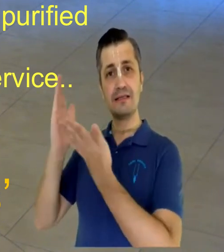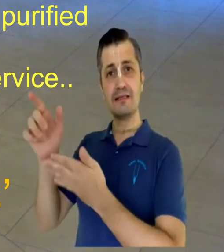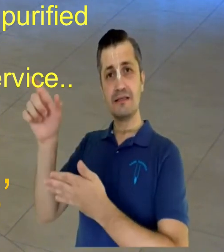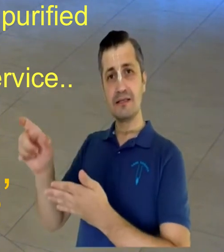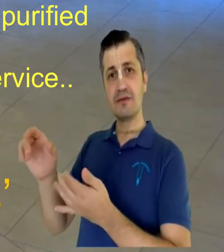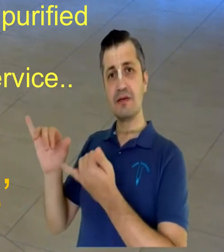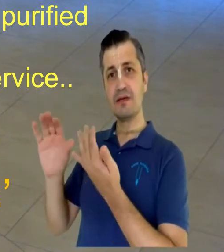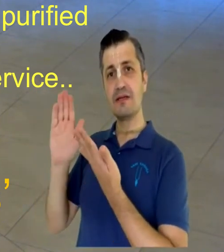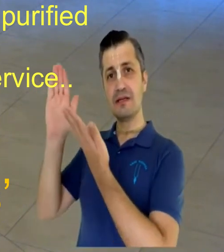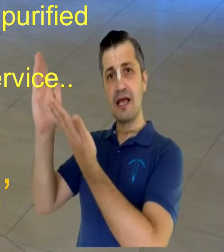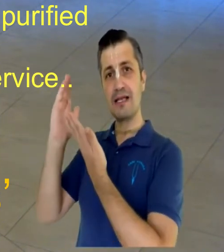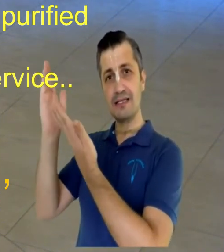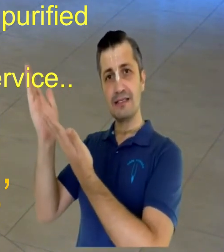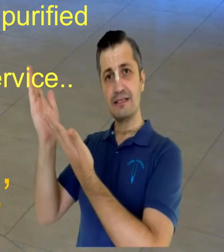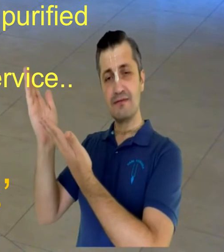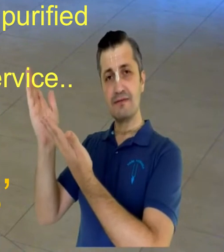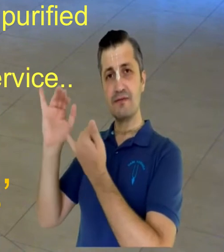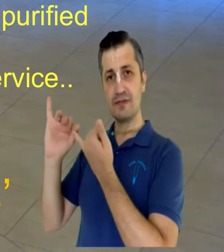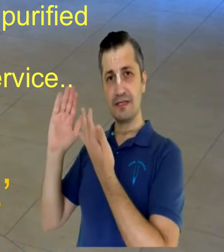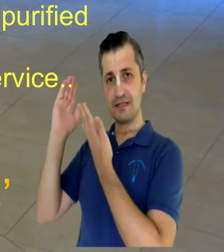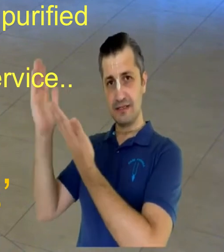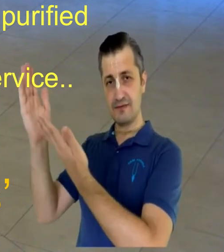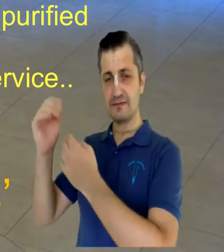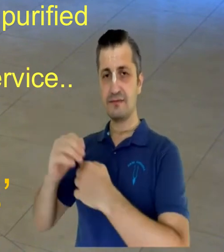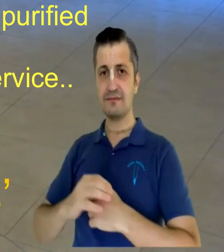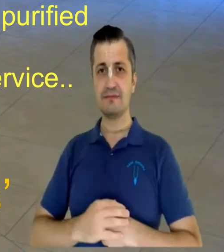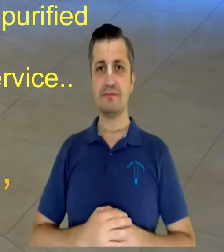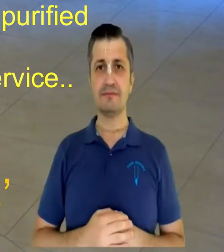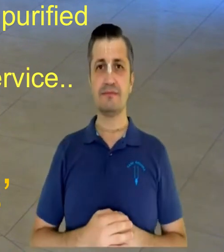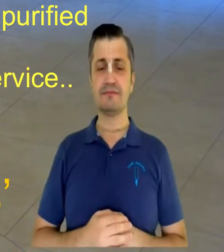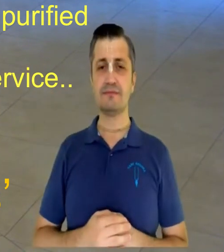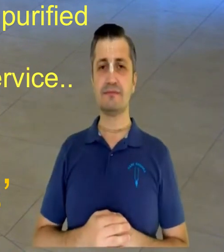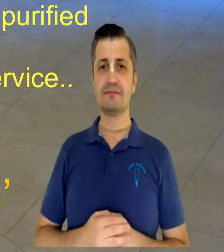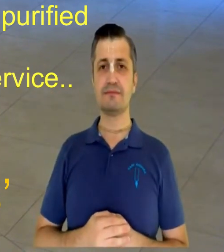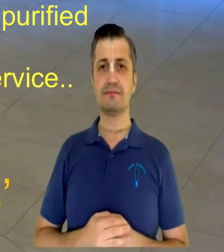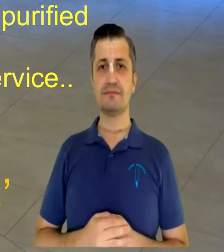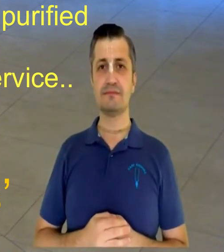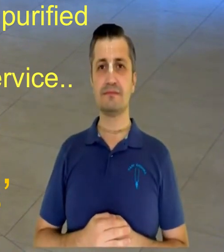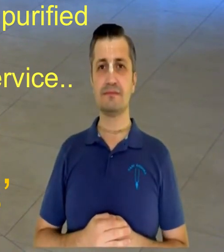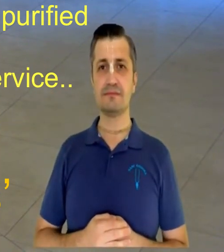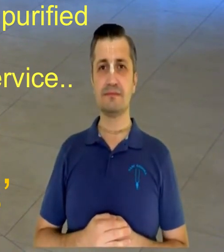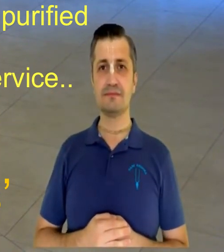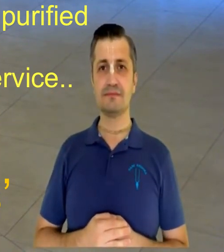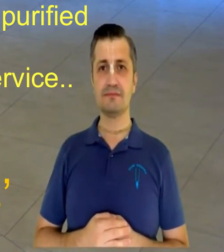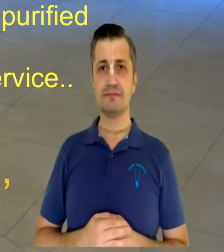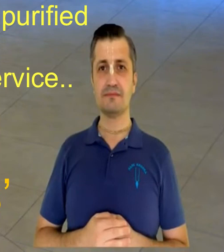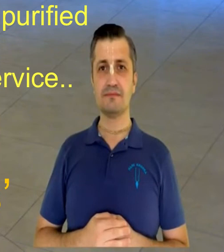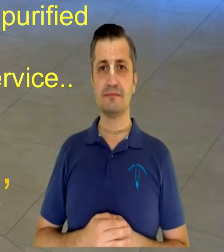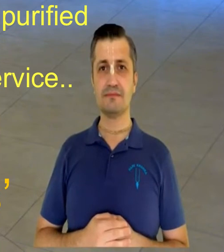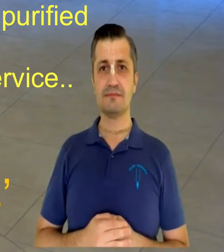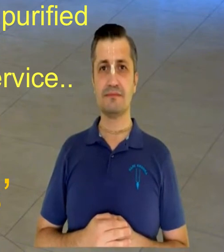it's kind of, as I heard it's described like this, that um, as we know, this saying is like we have one